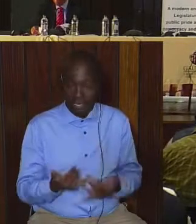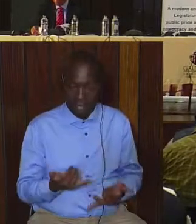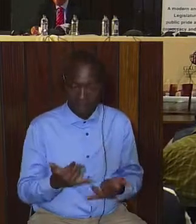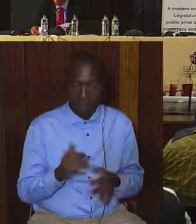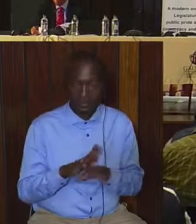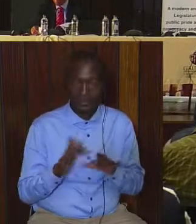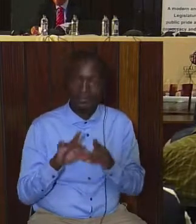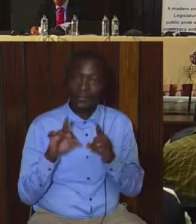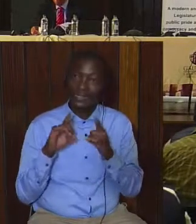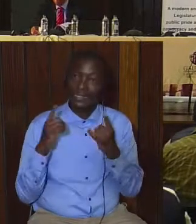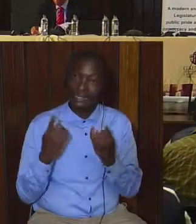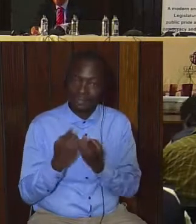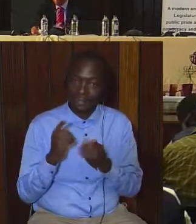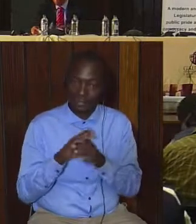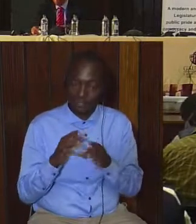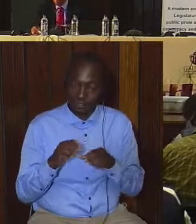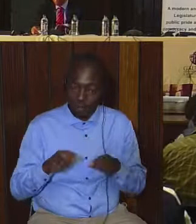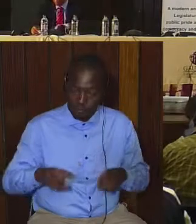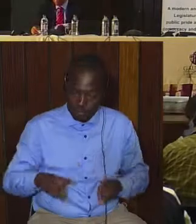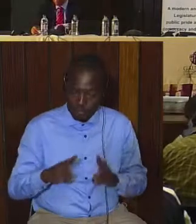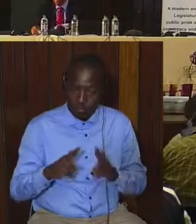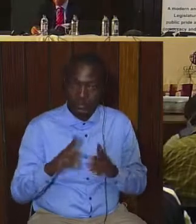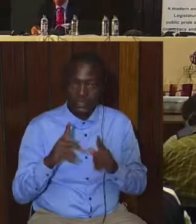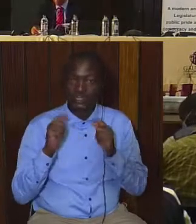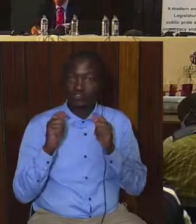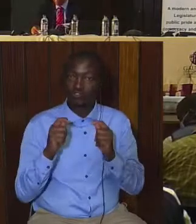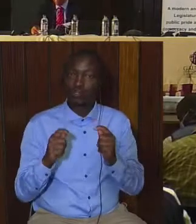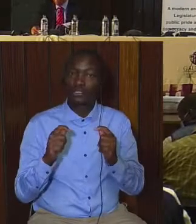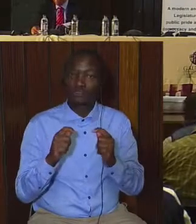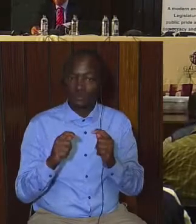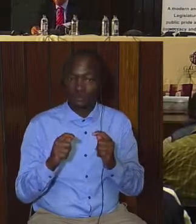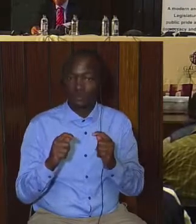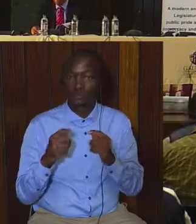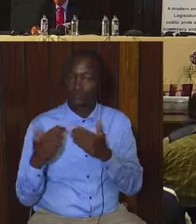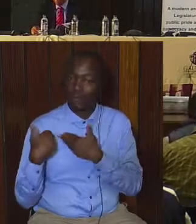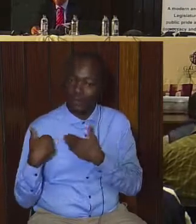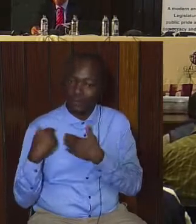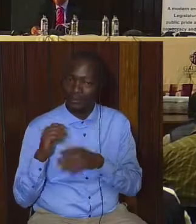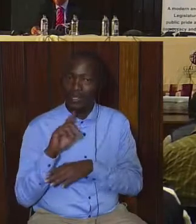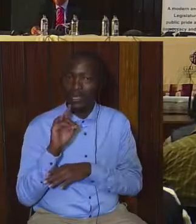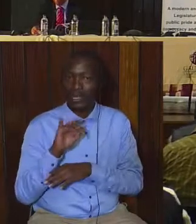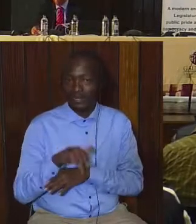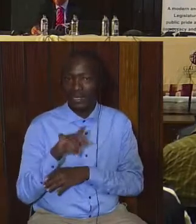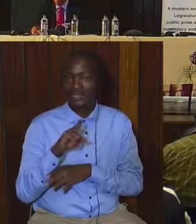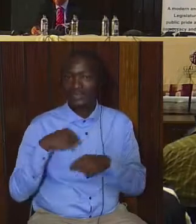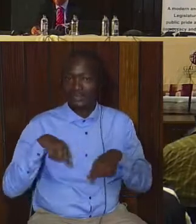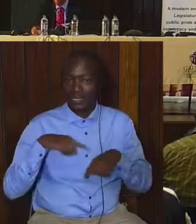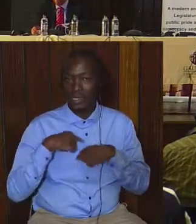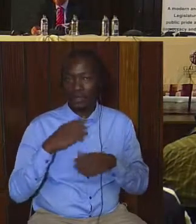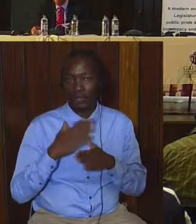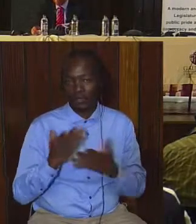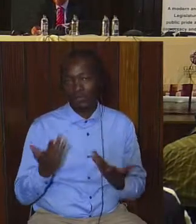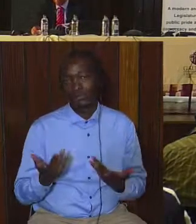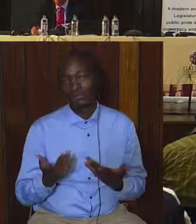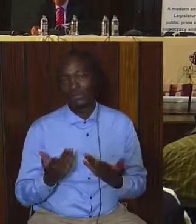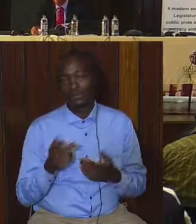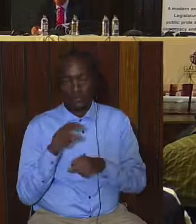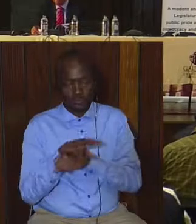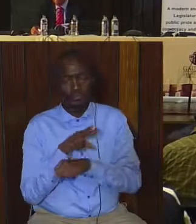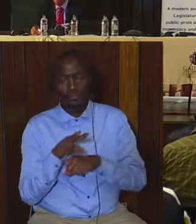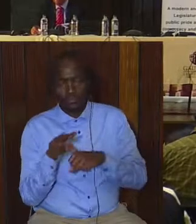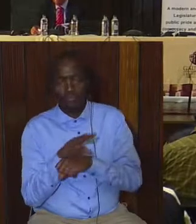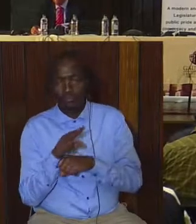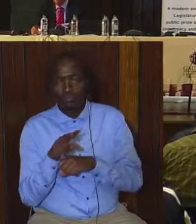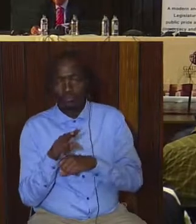the Department of Roads and Transport to account. That's one of our jobs, is to perform an oversight